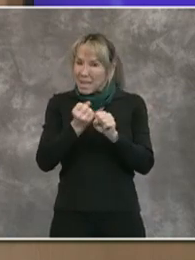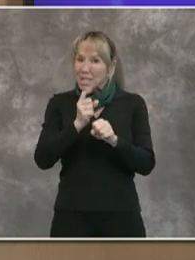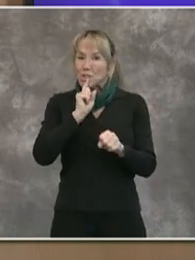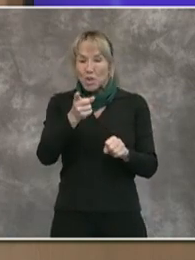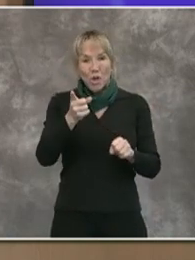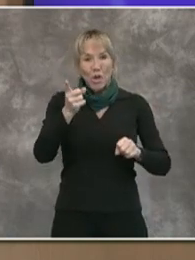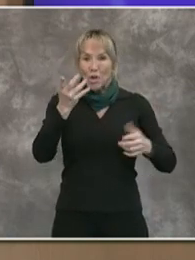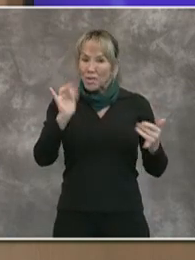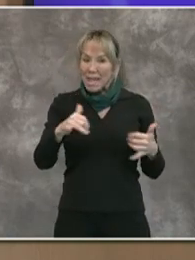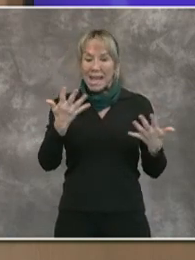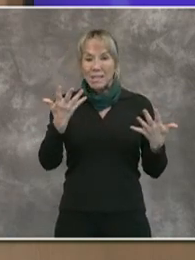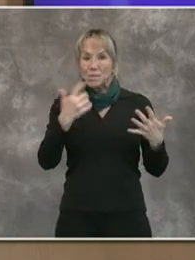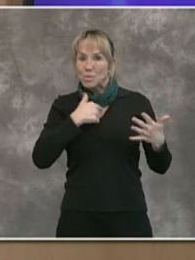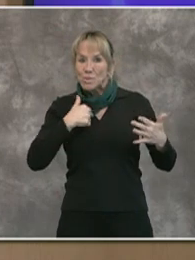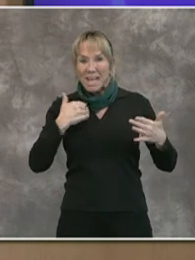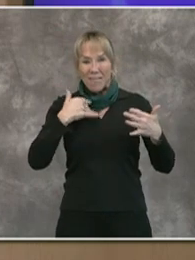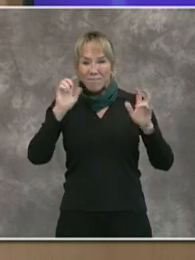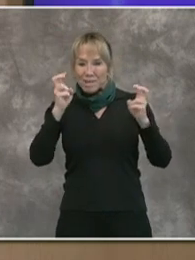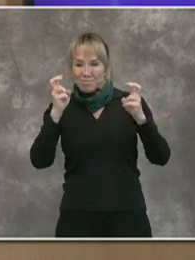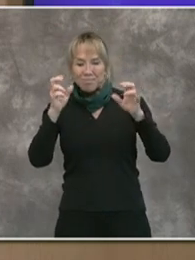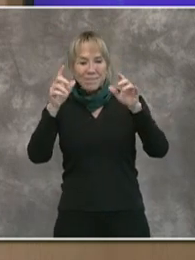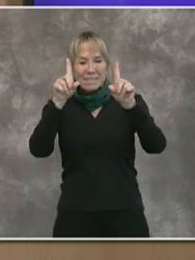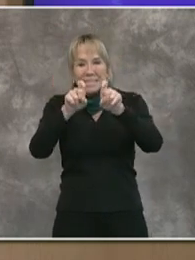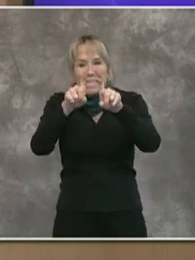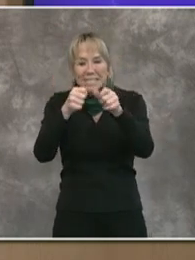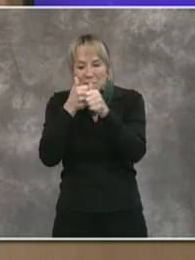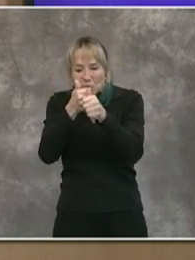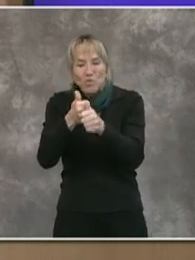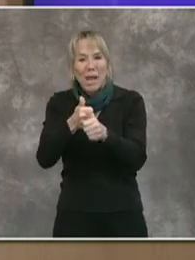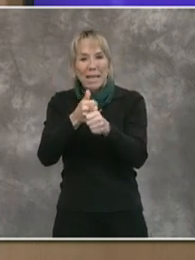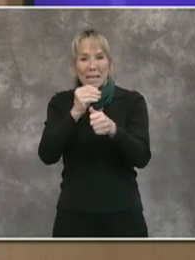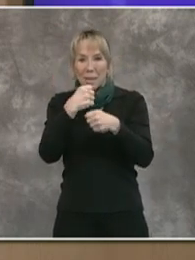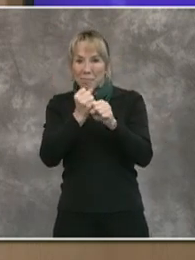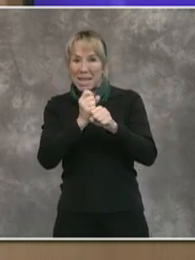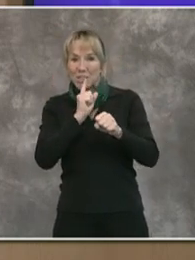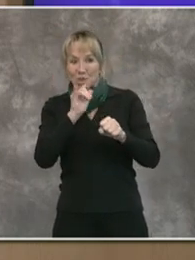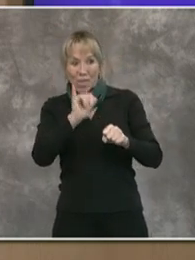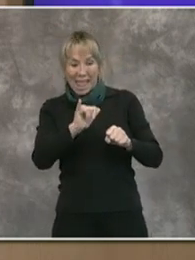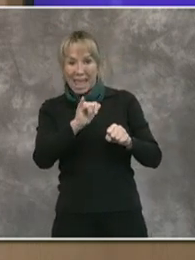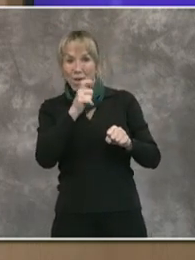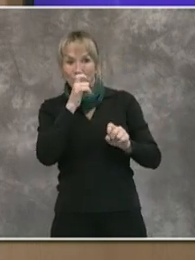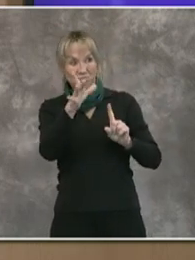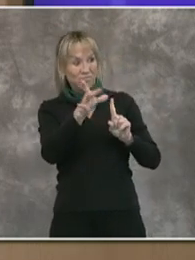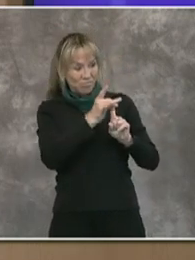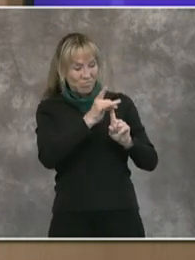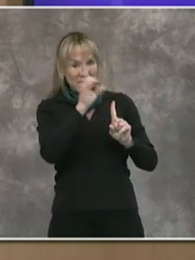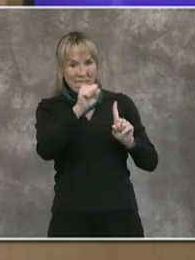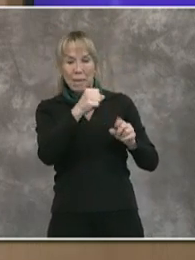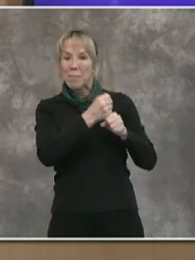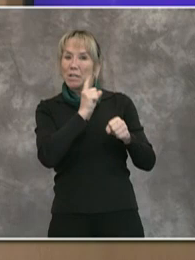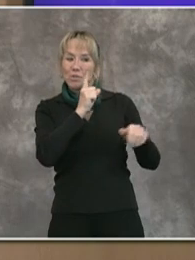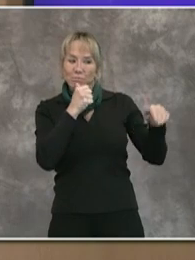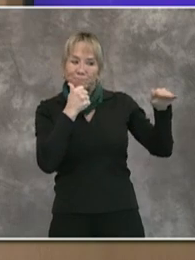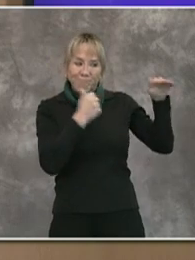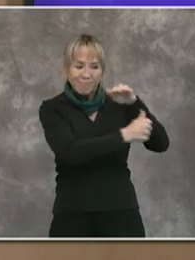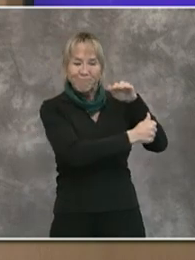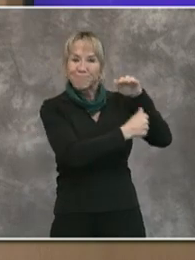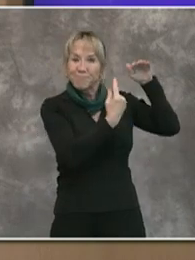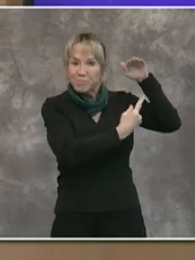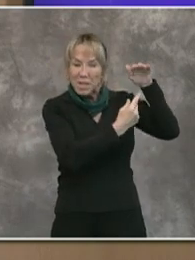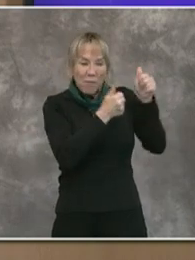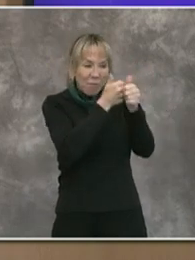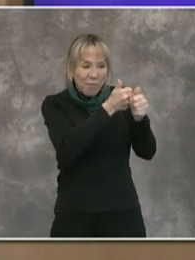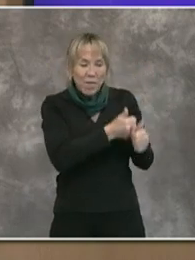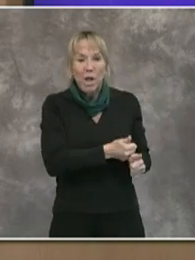the development of a system of testing, tracking, and isolating positive cases. He outlined that this process will be guided